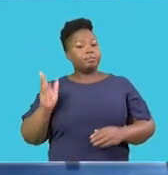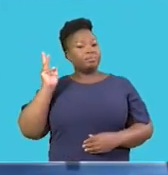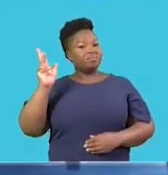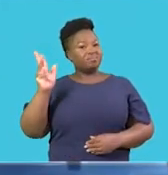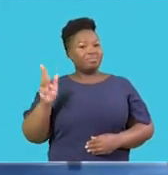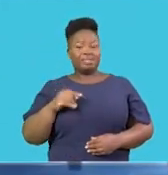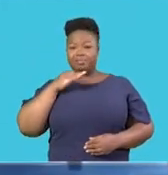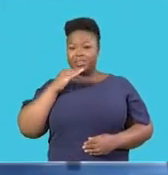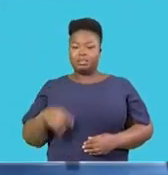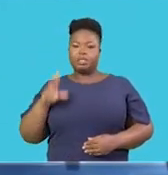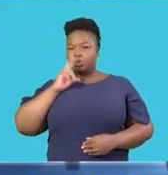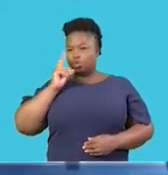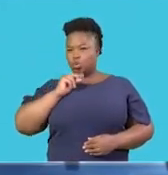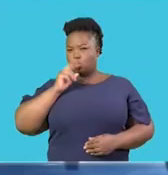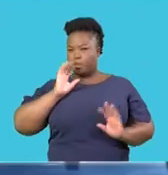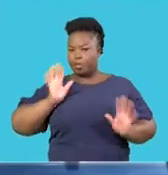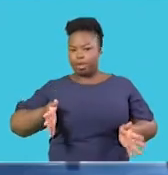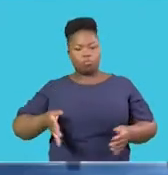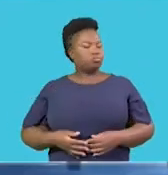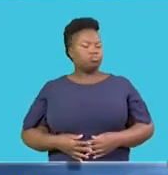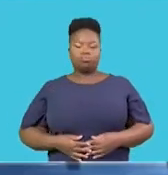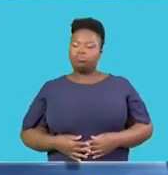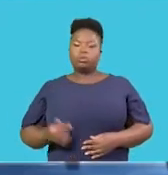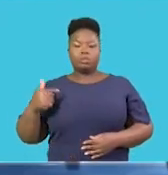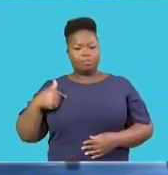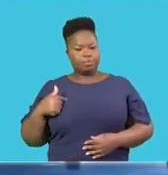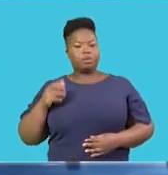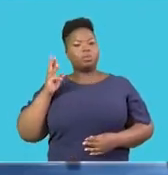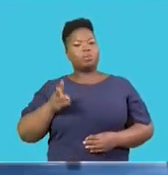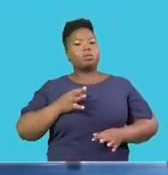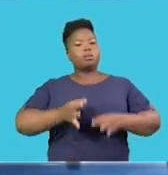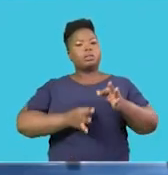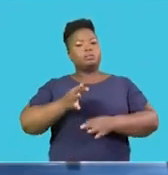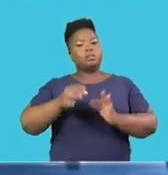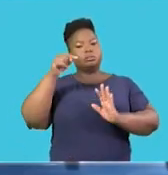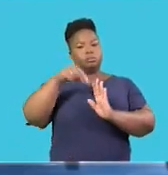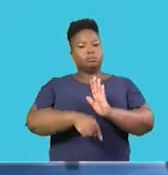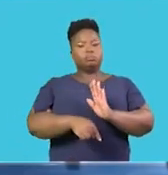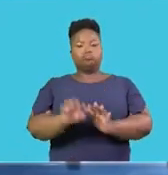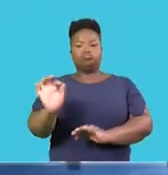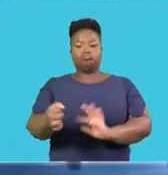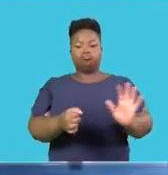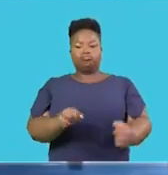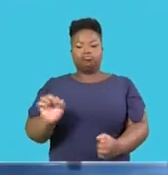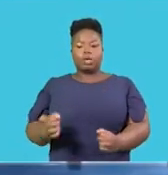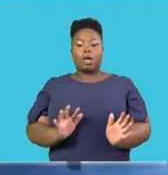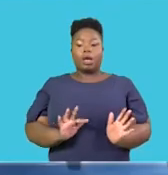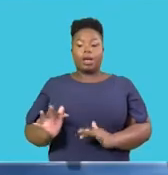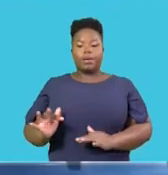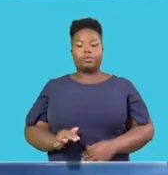going to be a yep, yep, yep. I'm going to outline how we are going to employ more